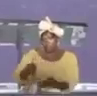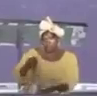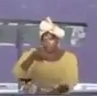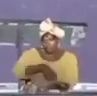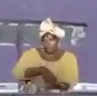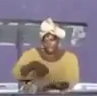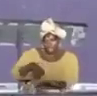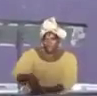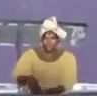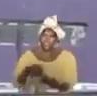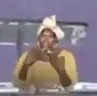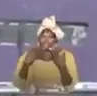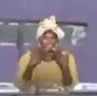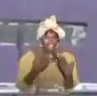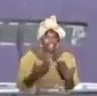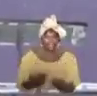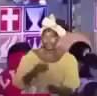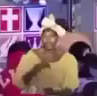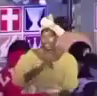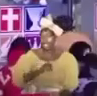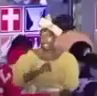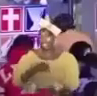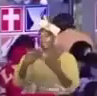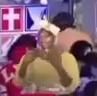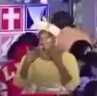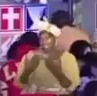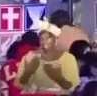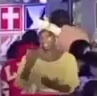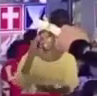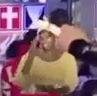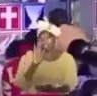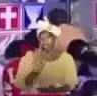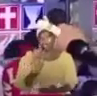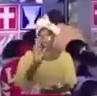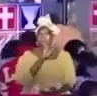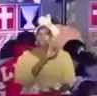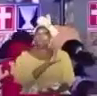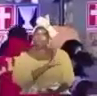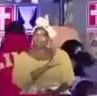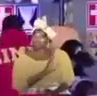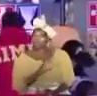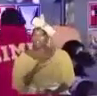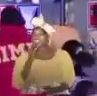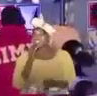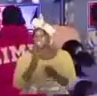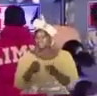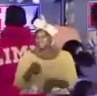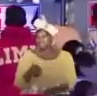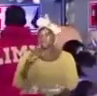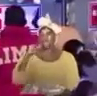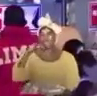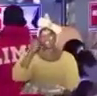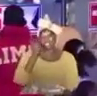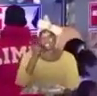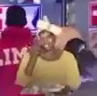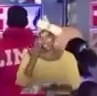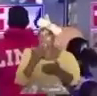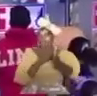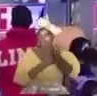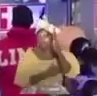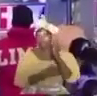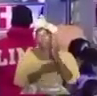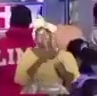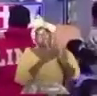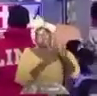you for your bold decision. I salute your courage. Jesus said, if you are ashamed of me before men, I will be ashamed of you before my Father. May